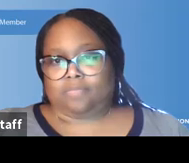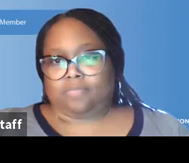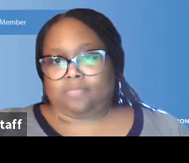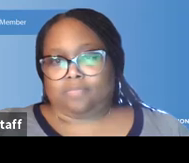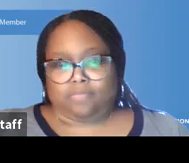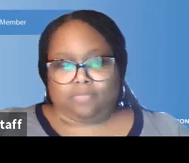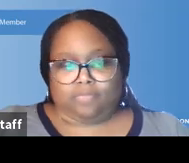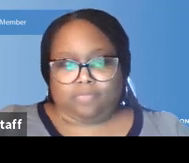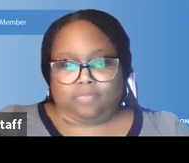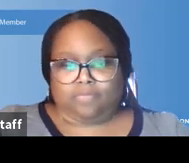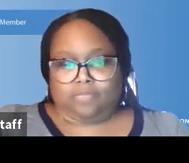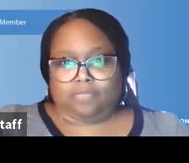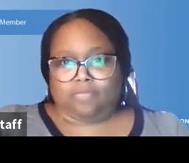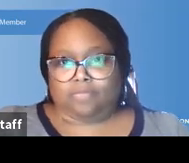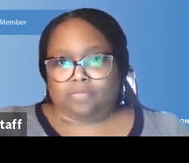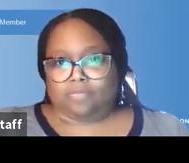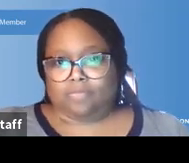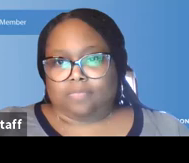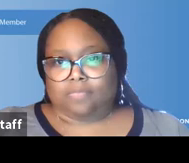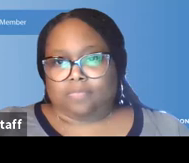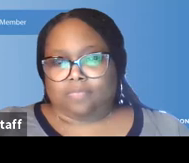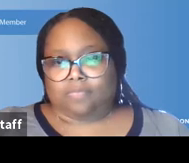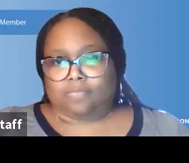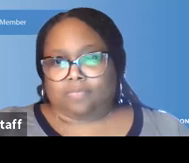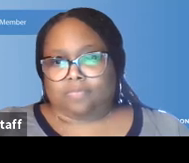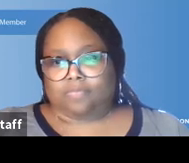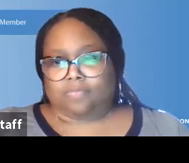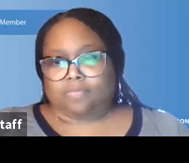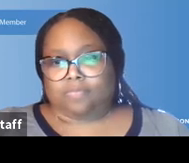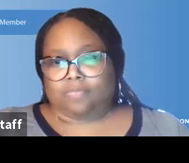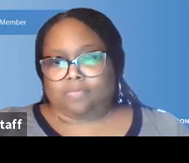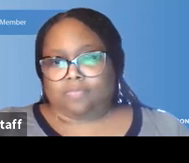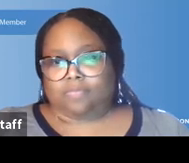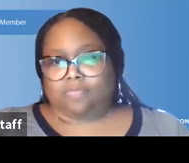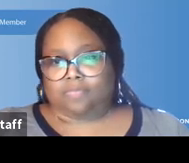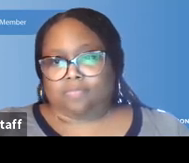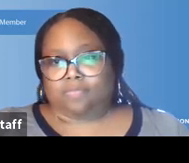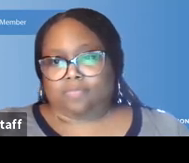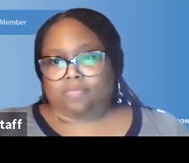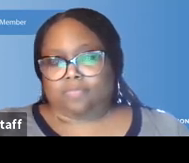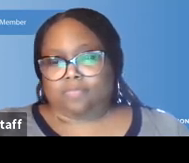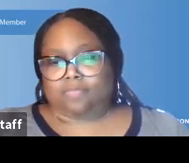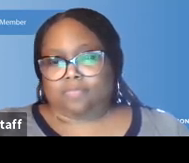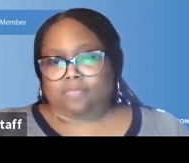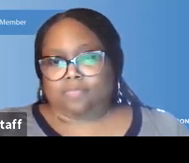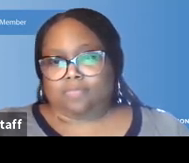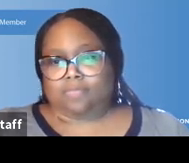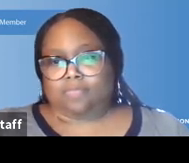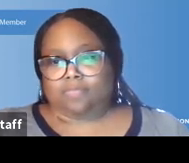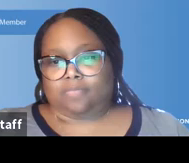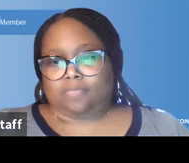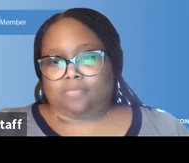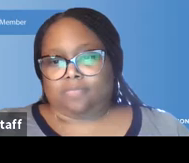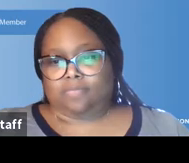de interpretación. Haga clic en ese globo y seleccione Spanish. On a mobile device, at the bottom